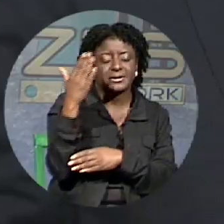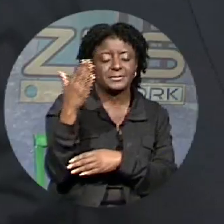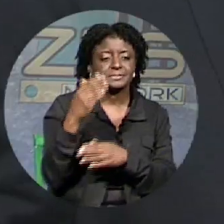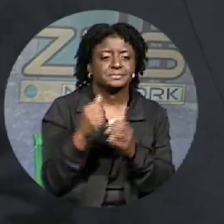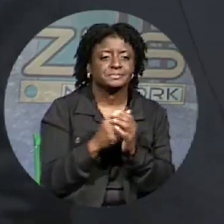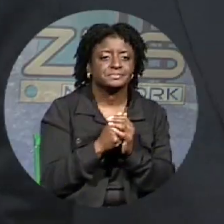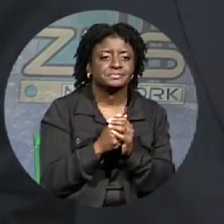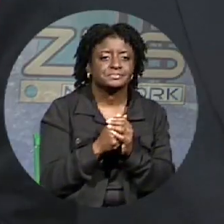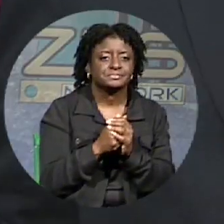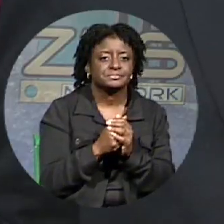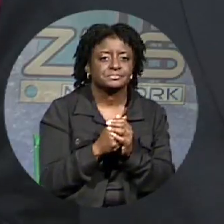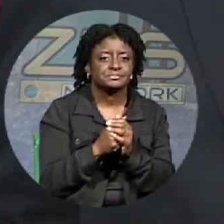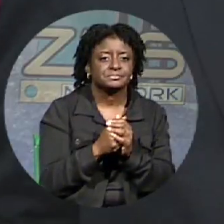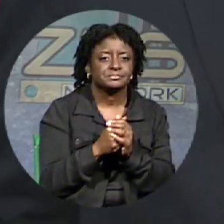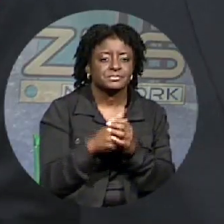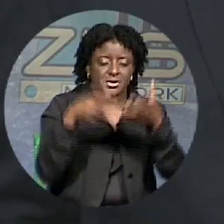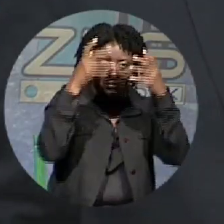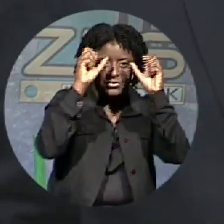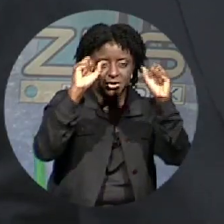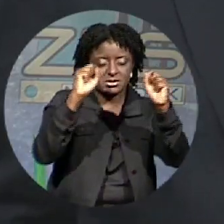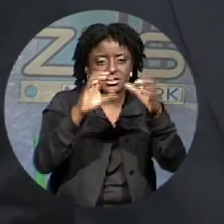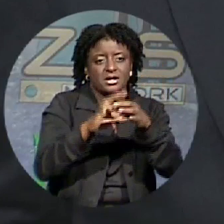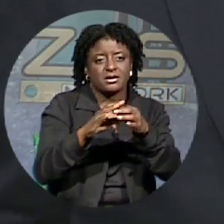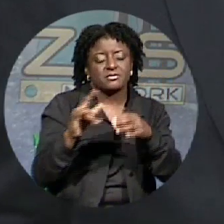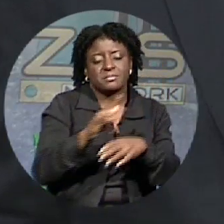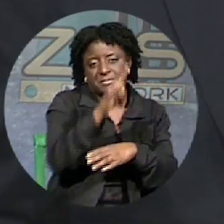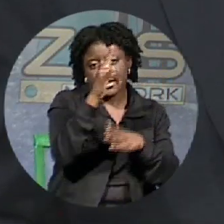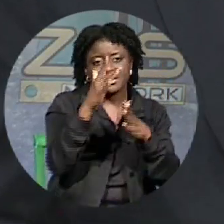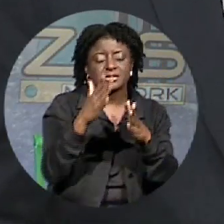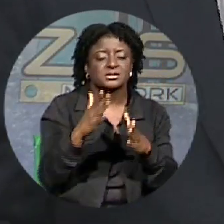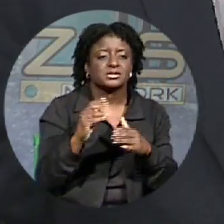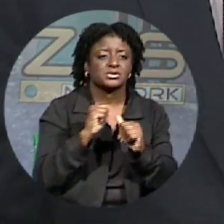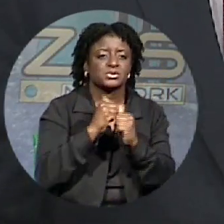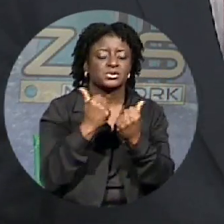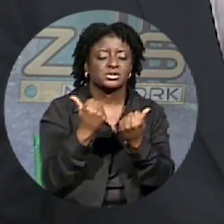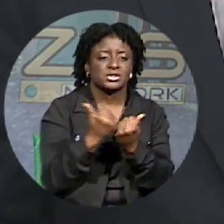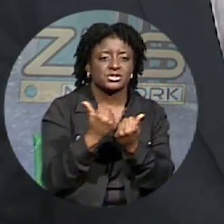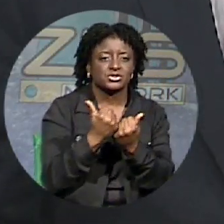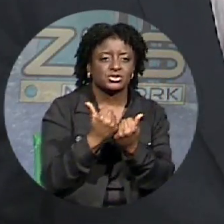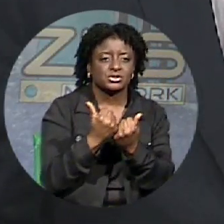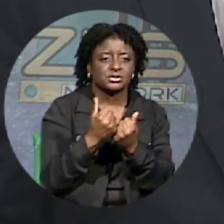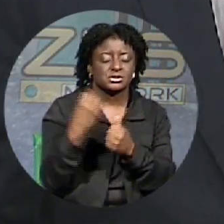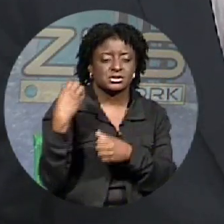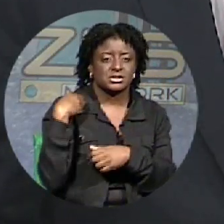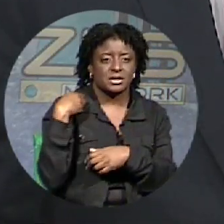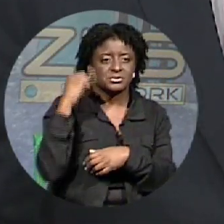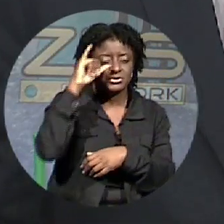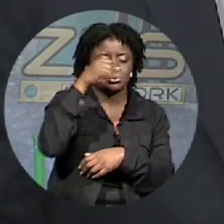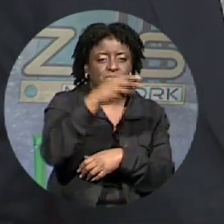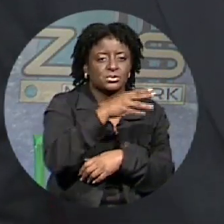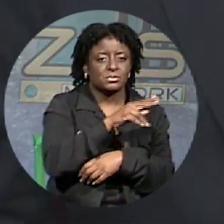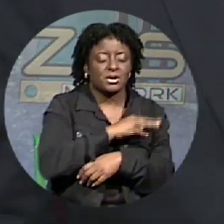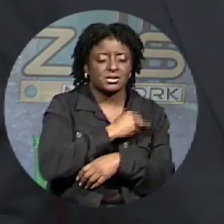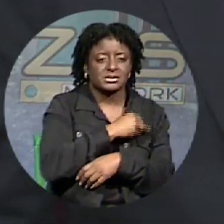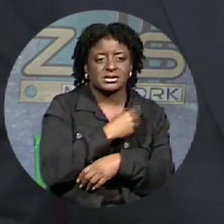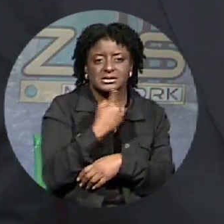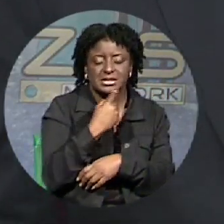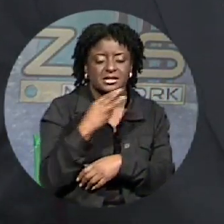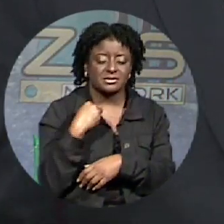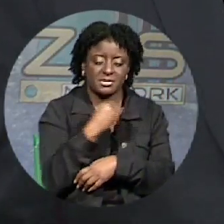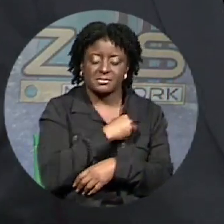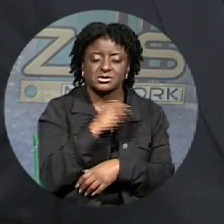News. Now, President of the Pilots Association, Captain Joe Moxie, says that his membership is not asking for any